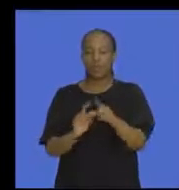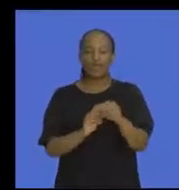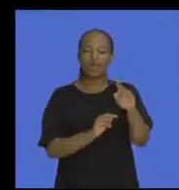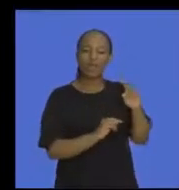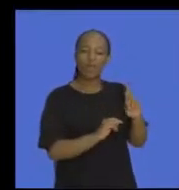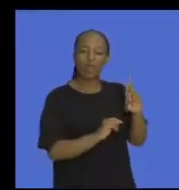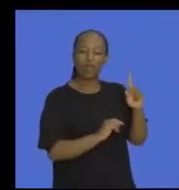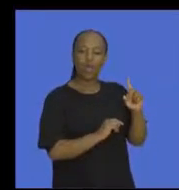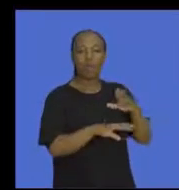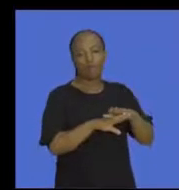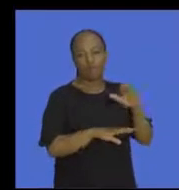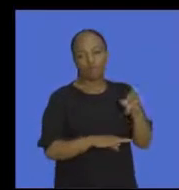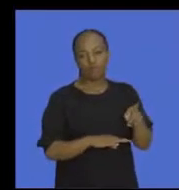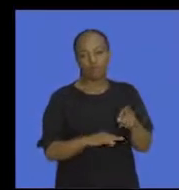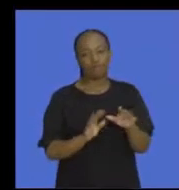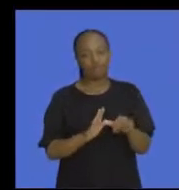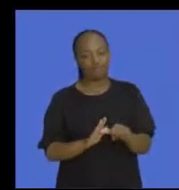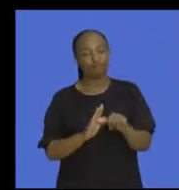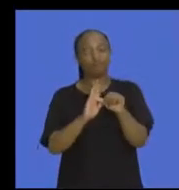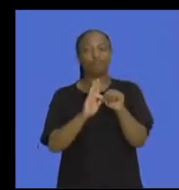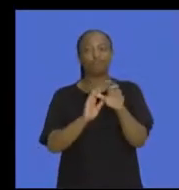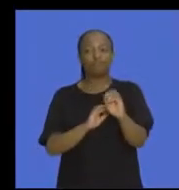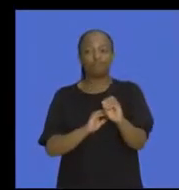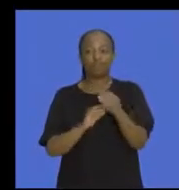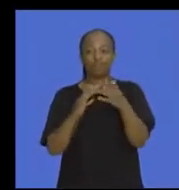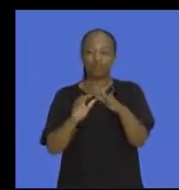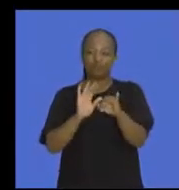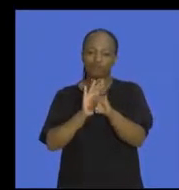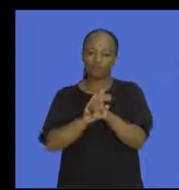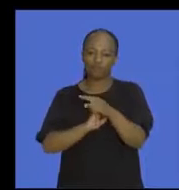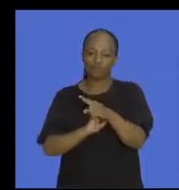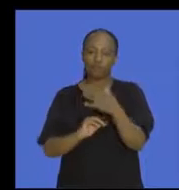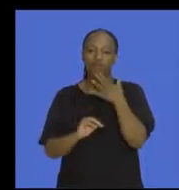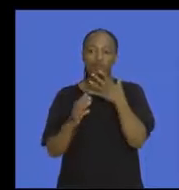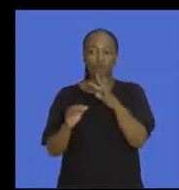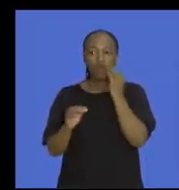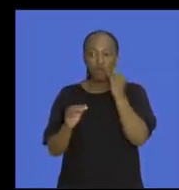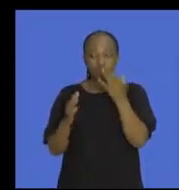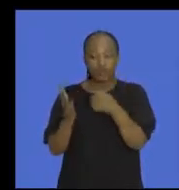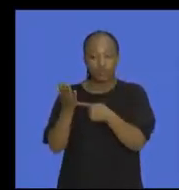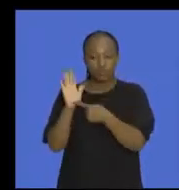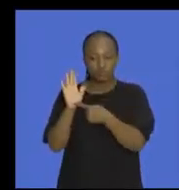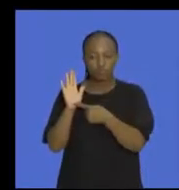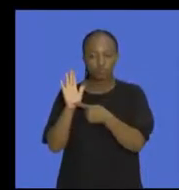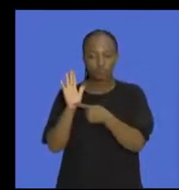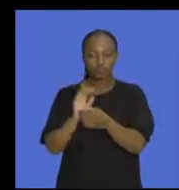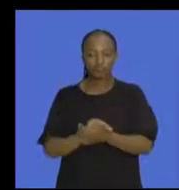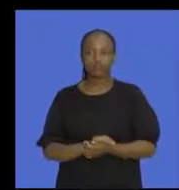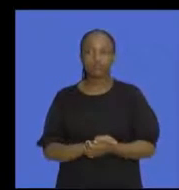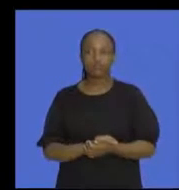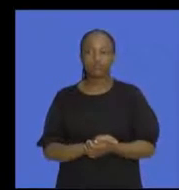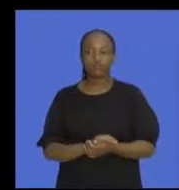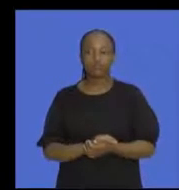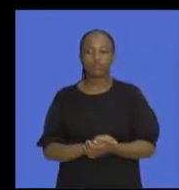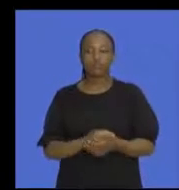than in R1, okay? So that's a very, very important observation from the data that we managed to obtain,